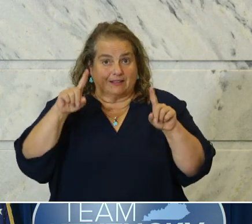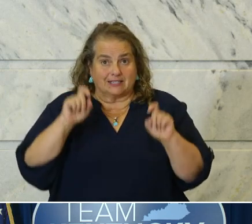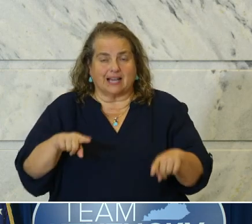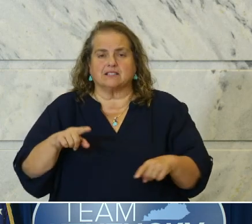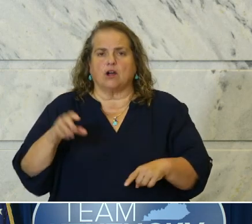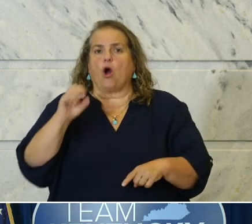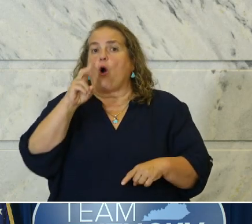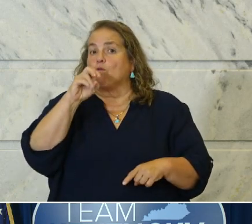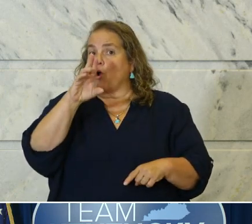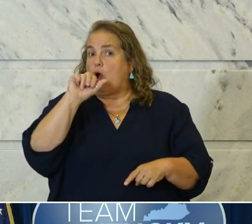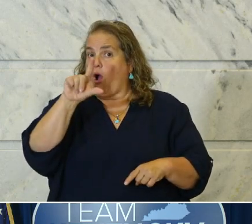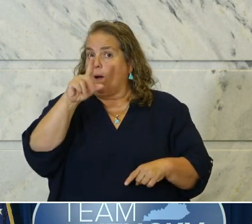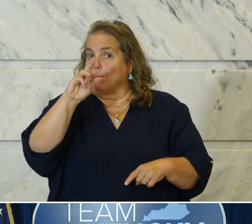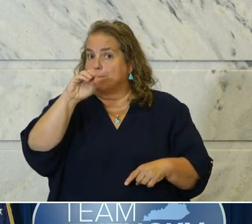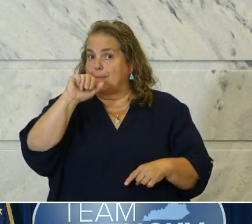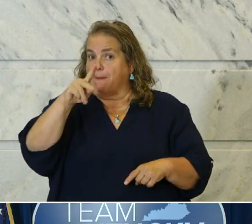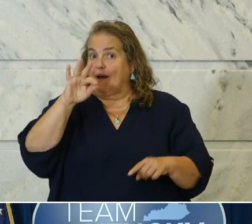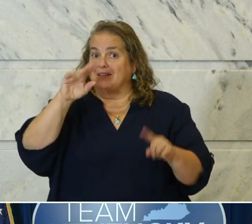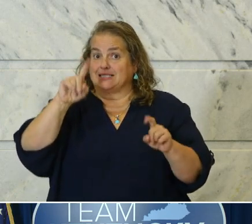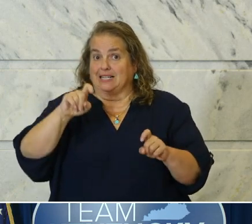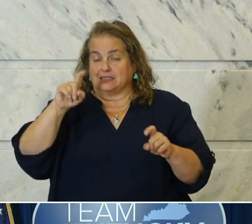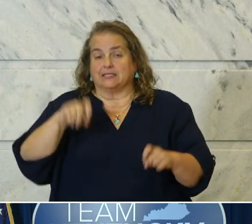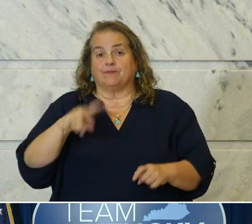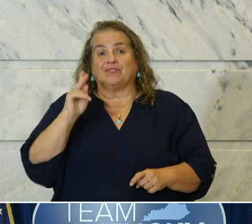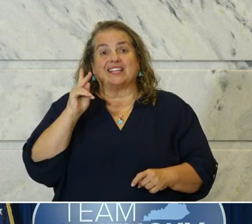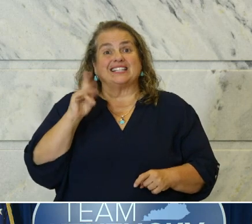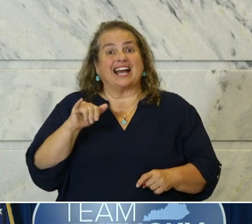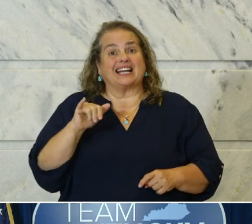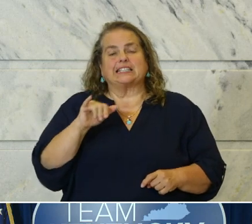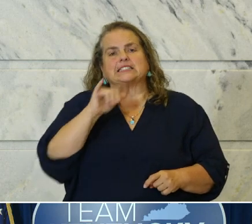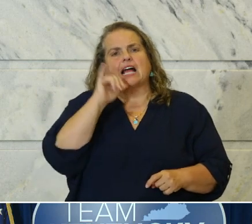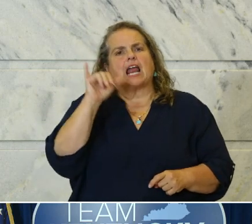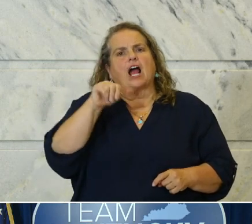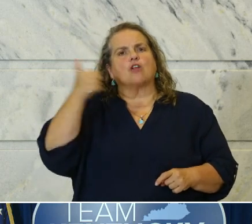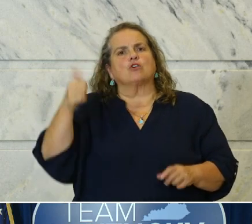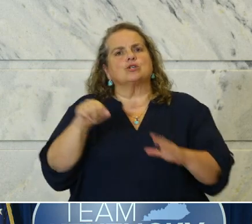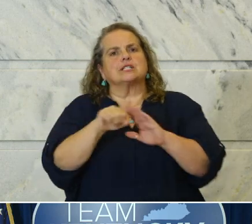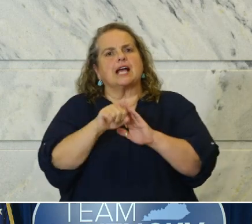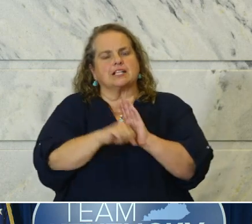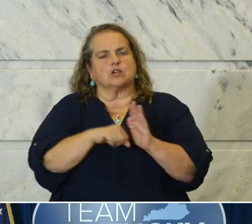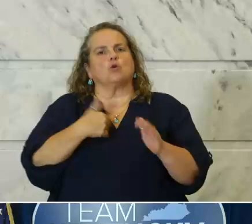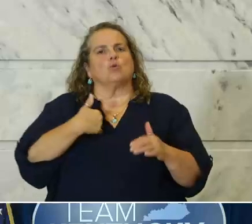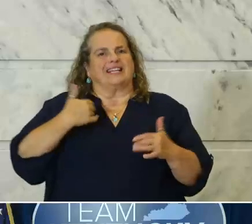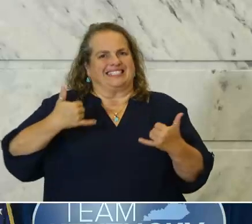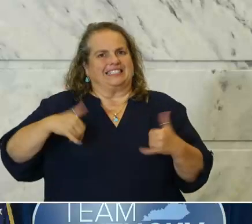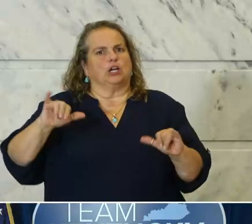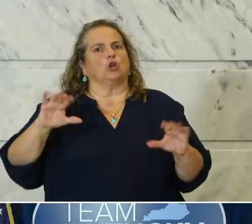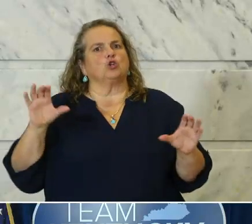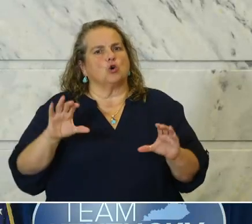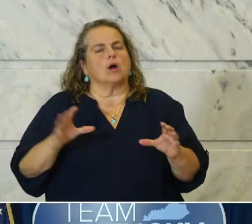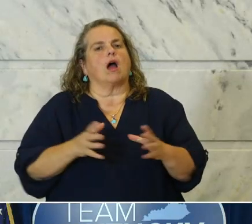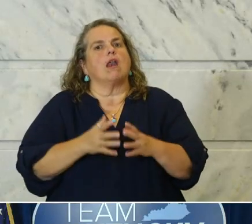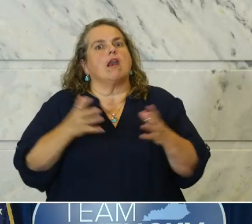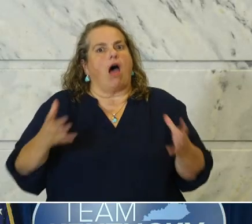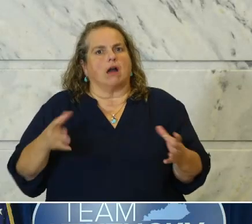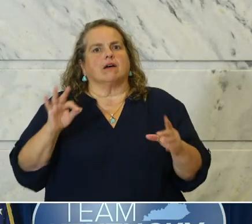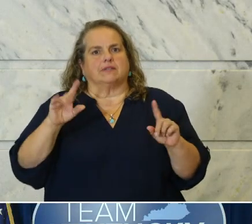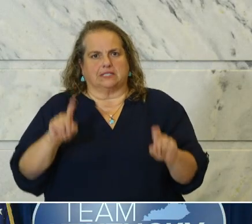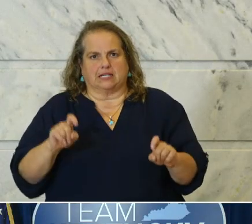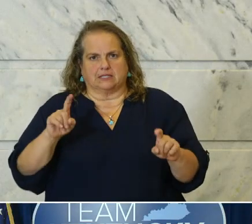of testing locations? Kentucky, unlike other states, is still performing significant testing.